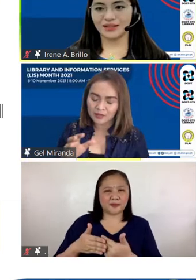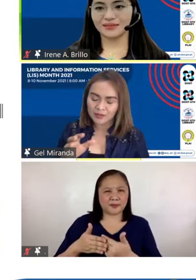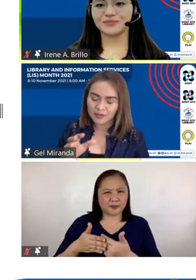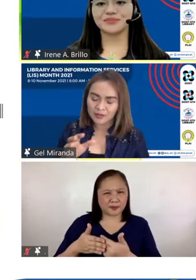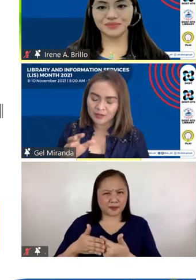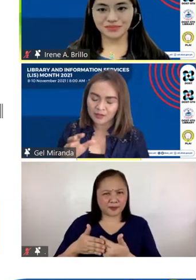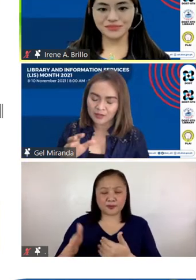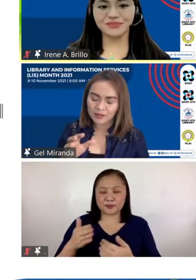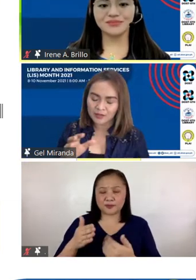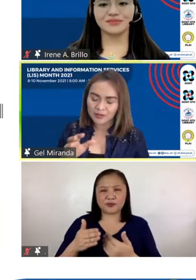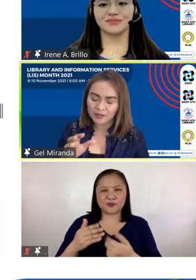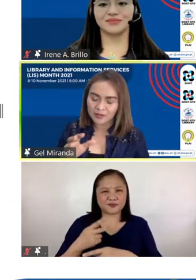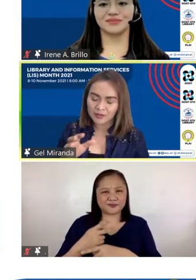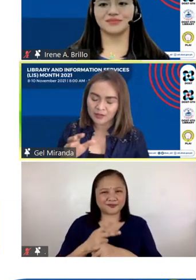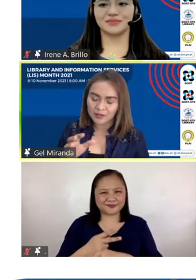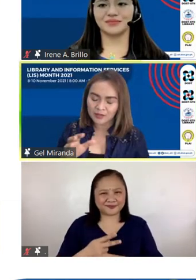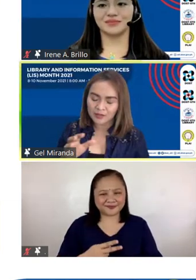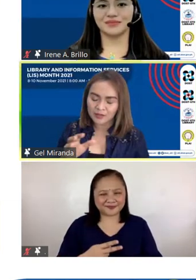production talaga,